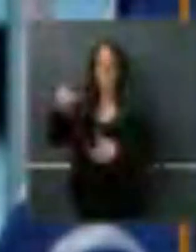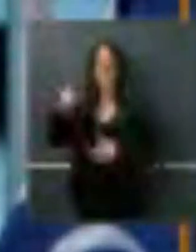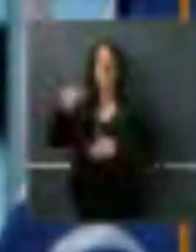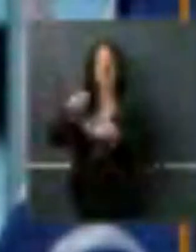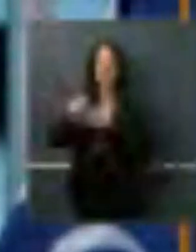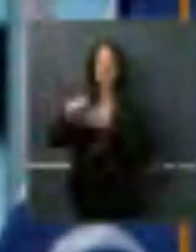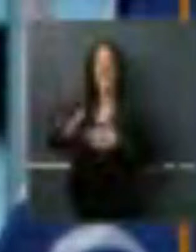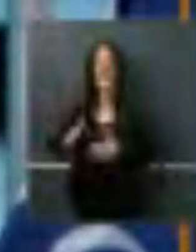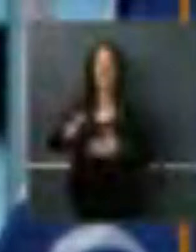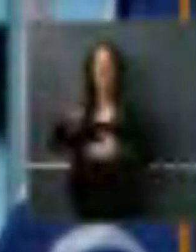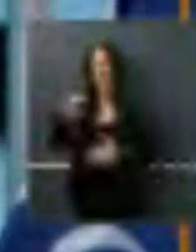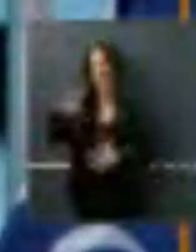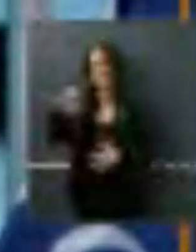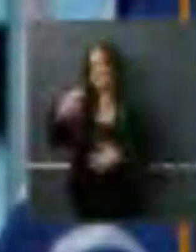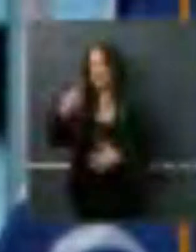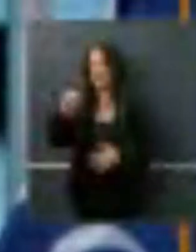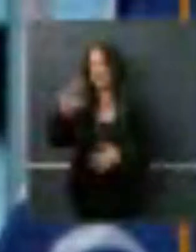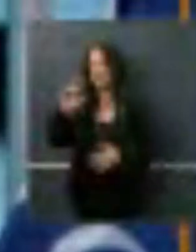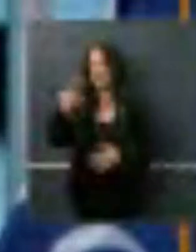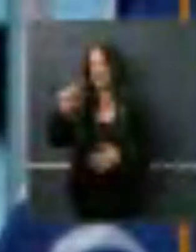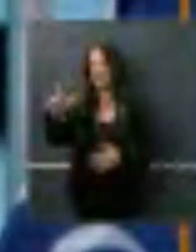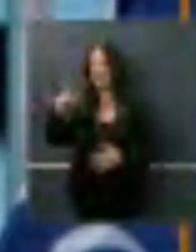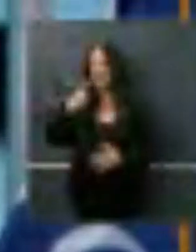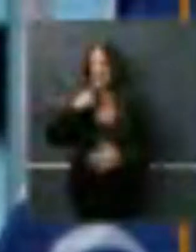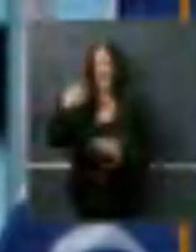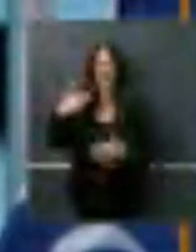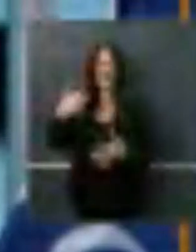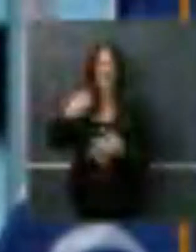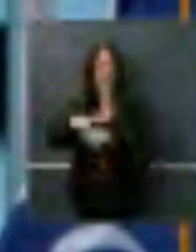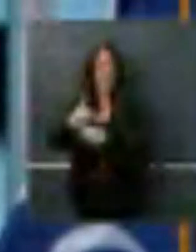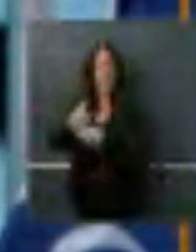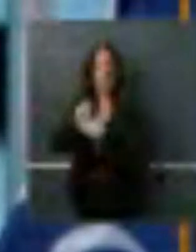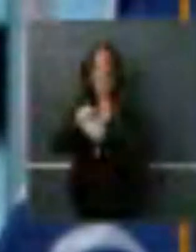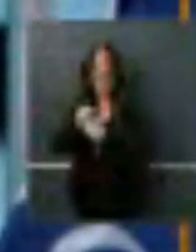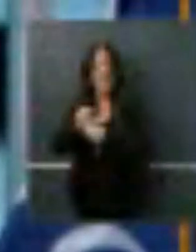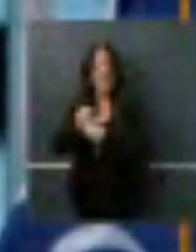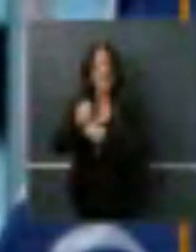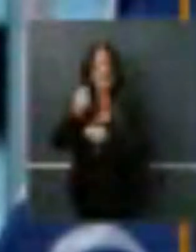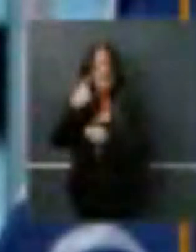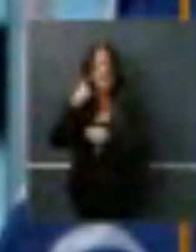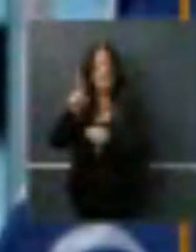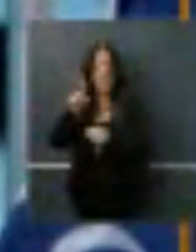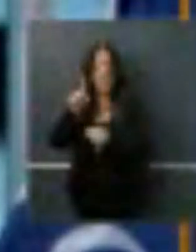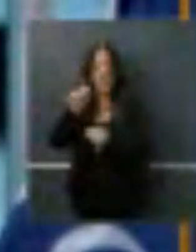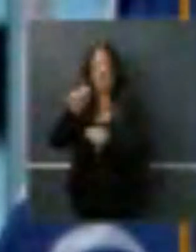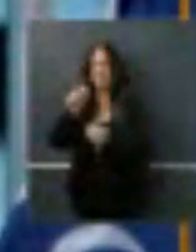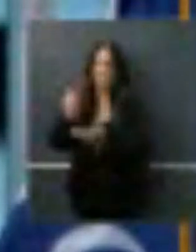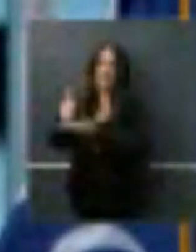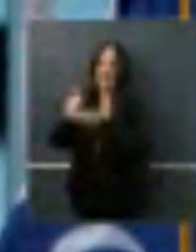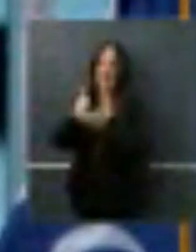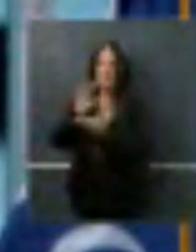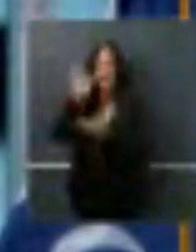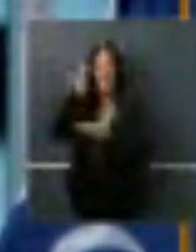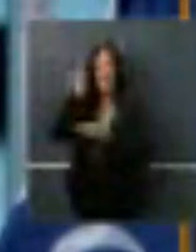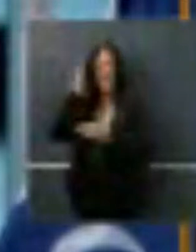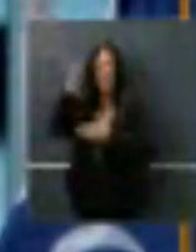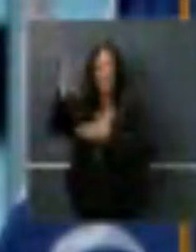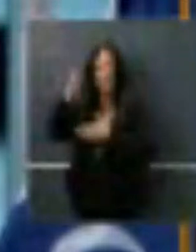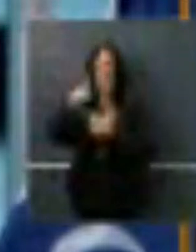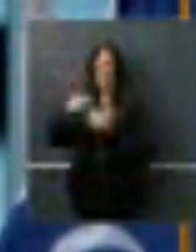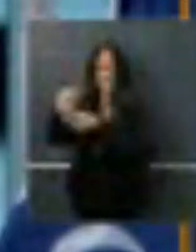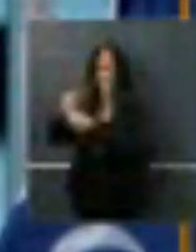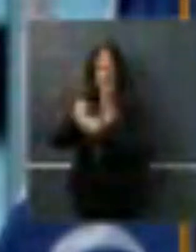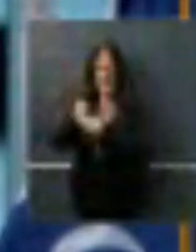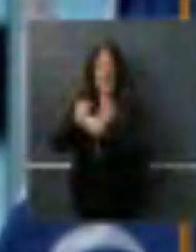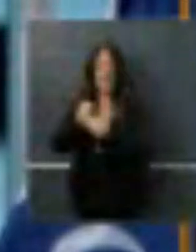aid in future legislation, that they instead consider bankruptcy. We've heard from both the governors of New York and New Jersey today. They pushed back hard